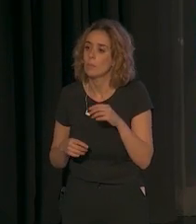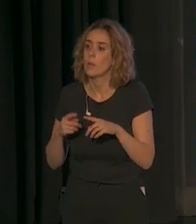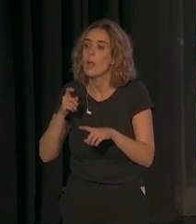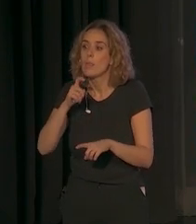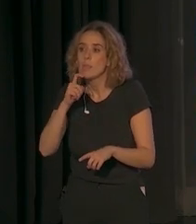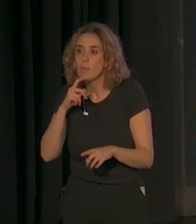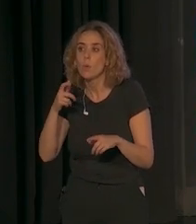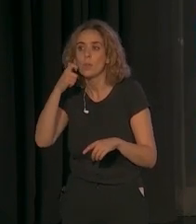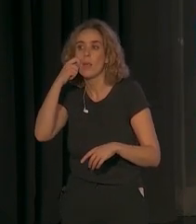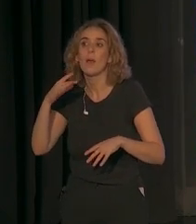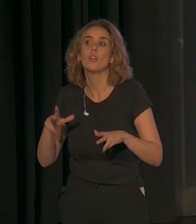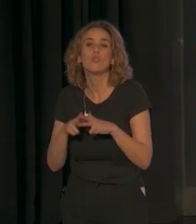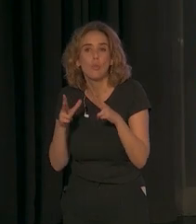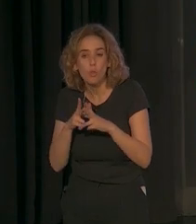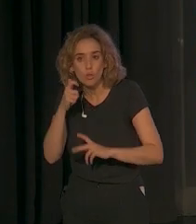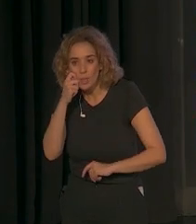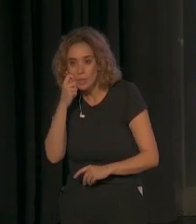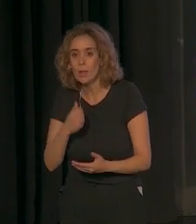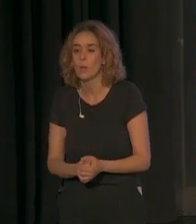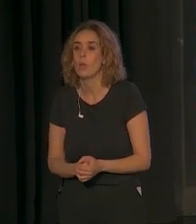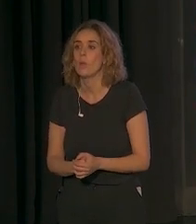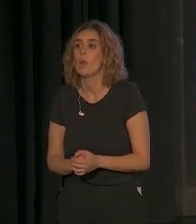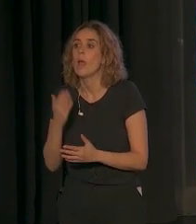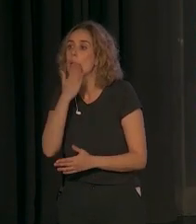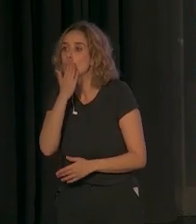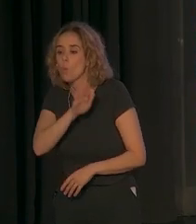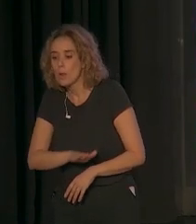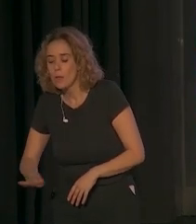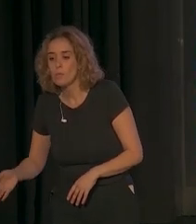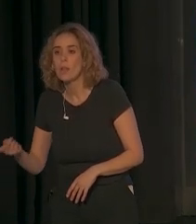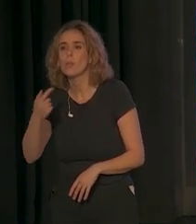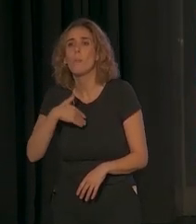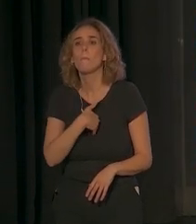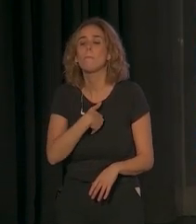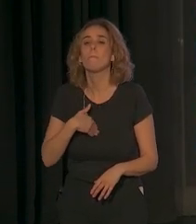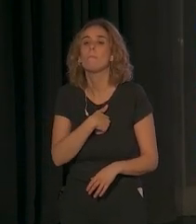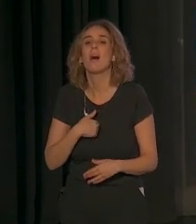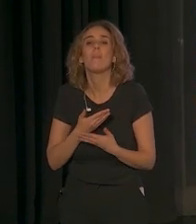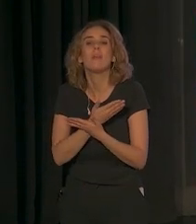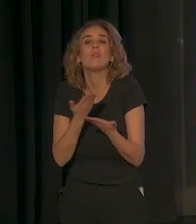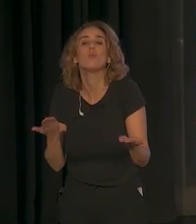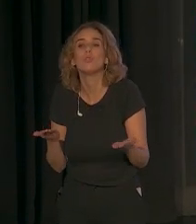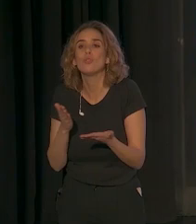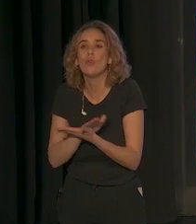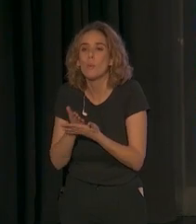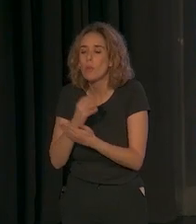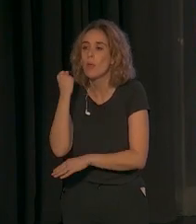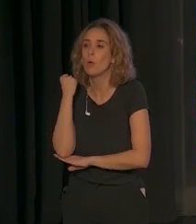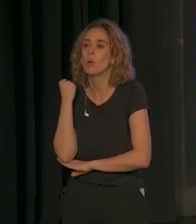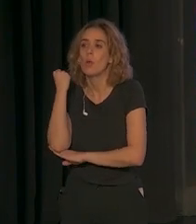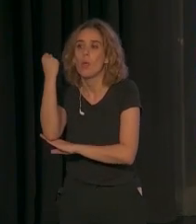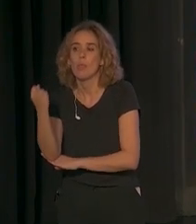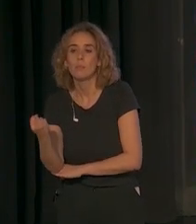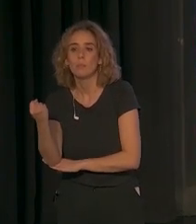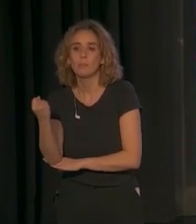with the healthcare system or difficulties in the healthcare system, maybe even in school as well. So how